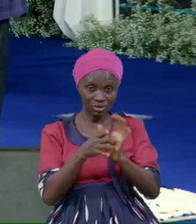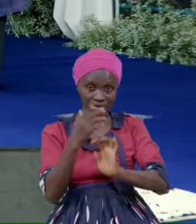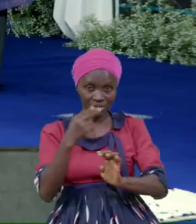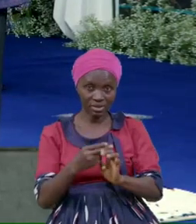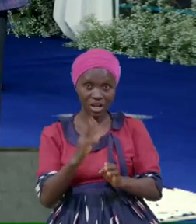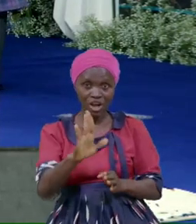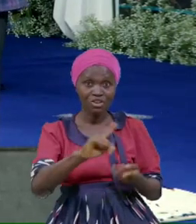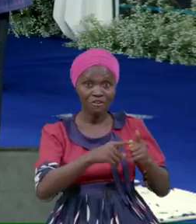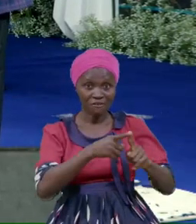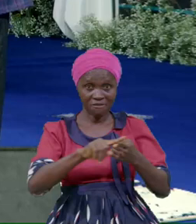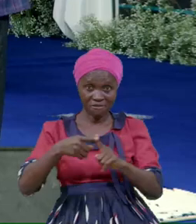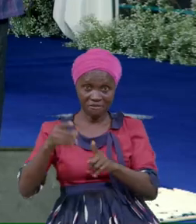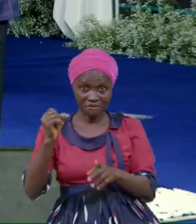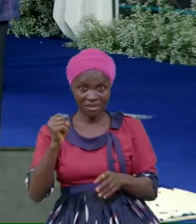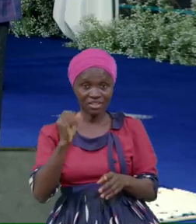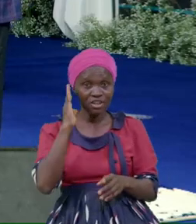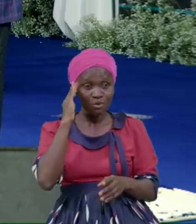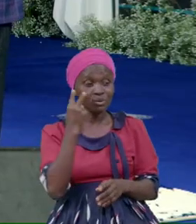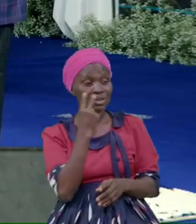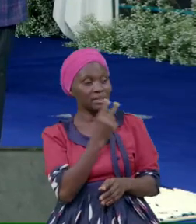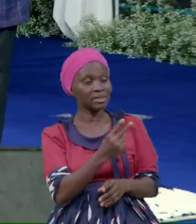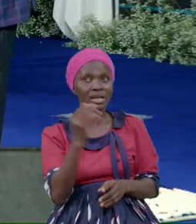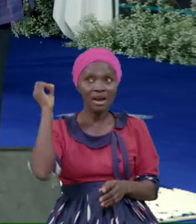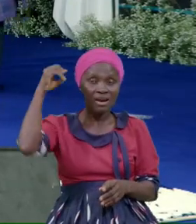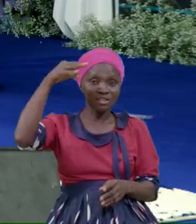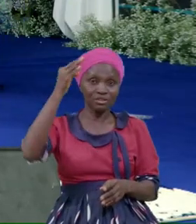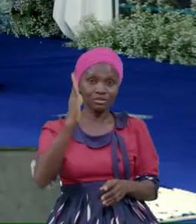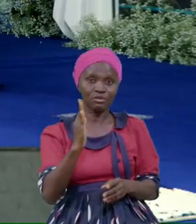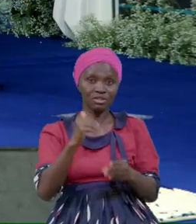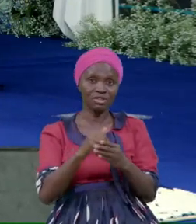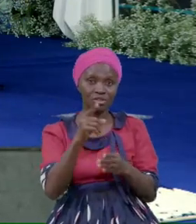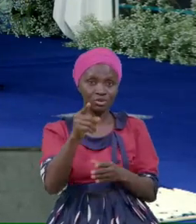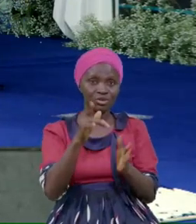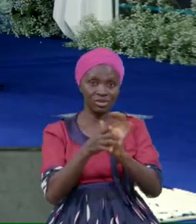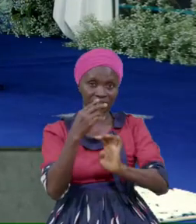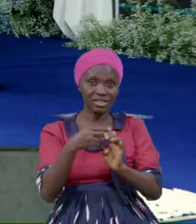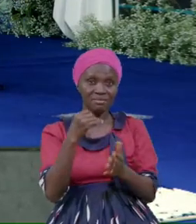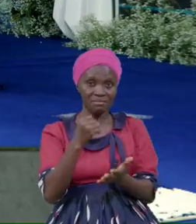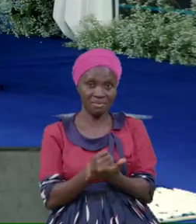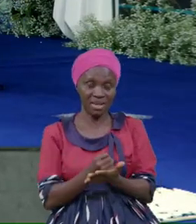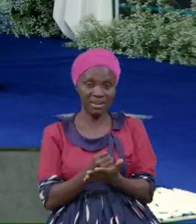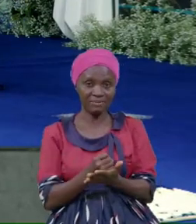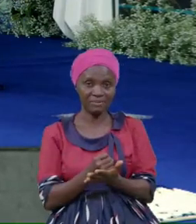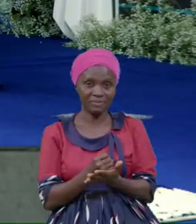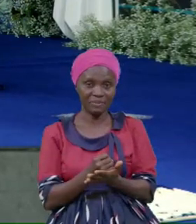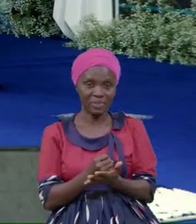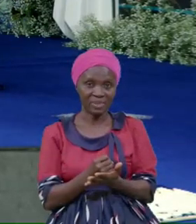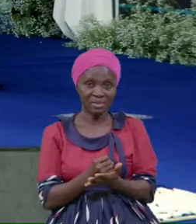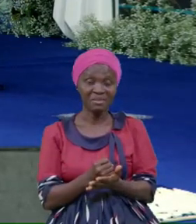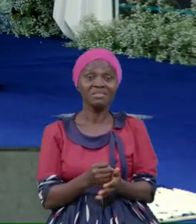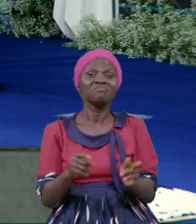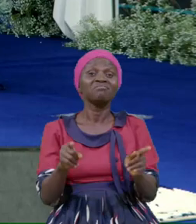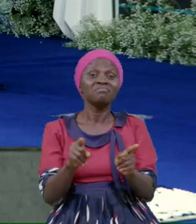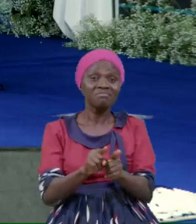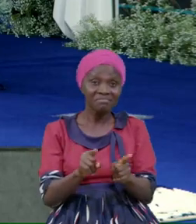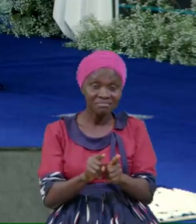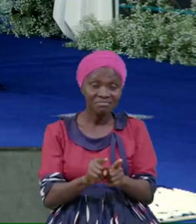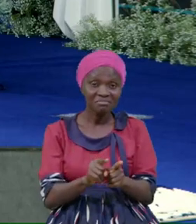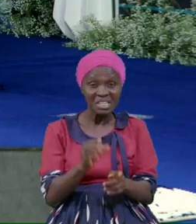Your friends, they'll see the grace of God in you. Even your enemies, if there's any